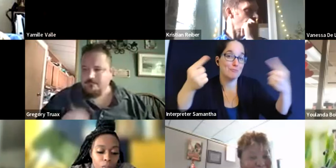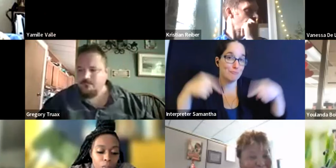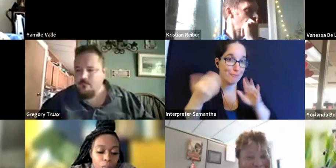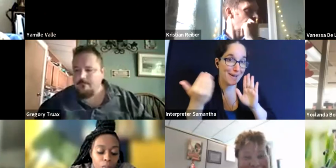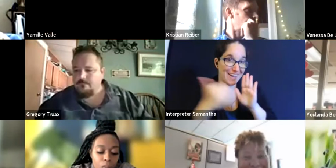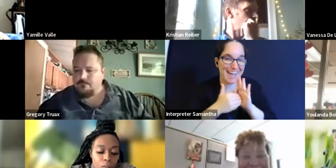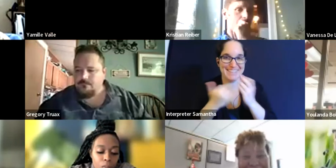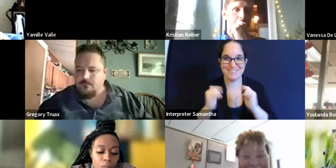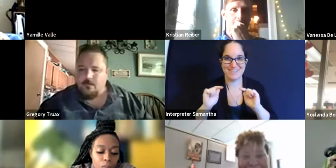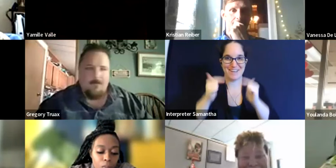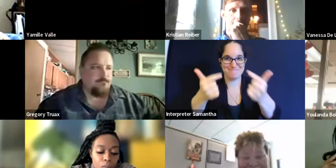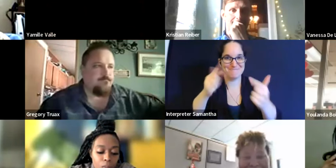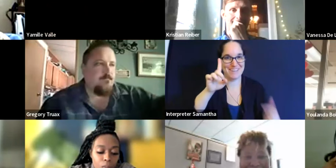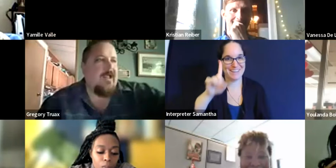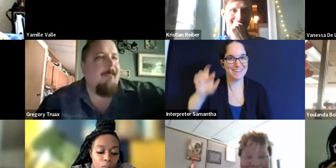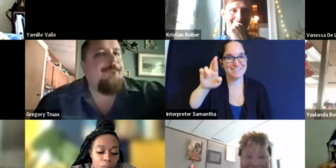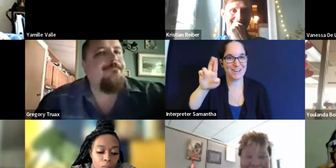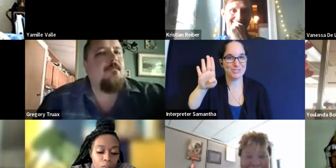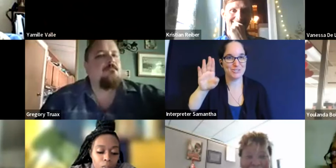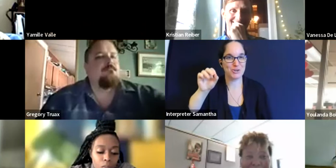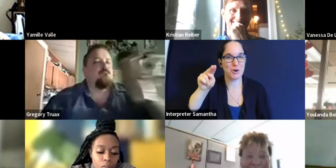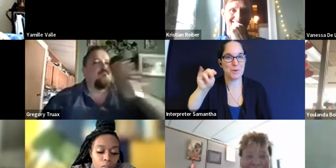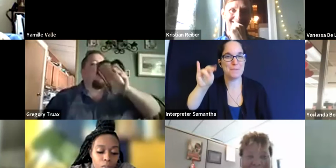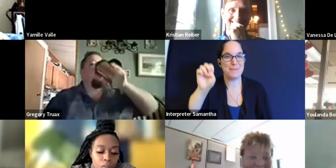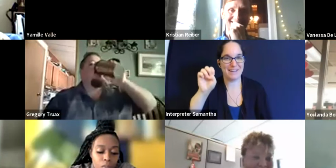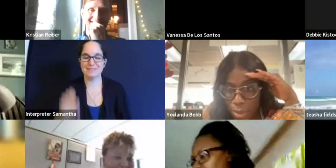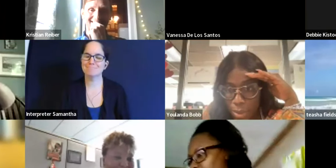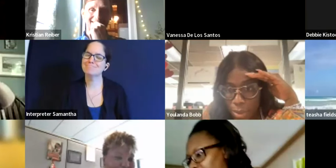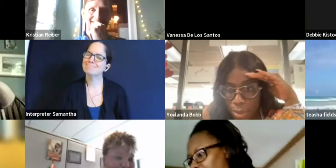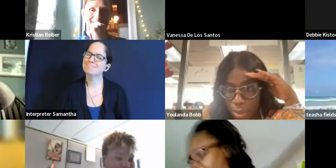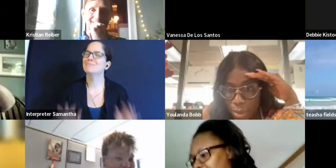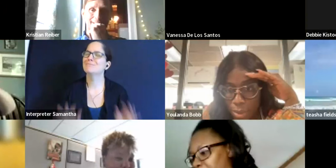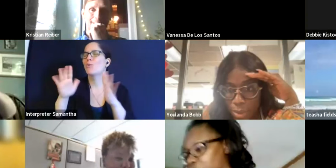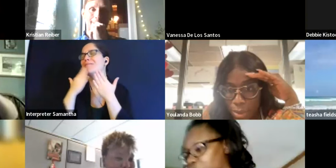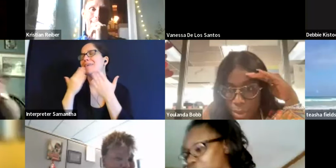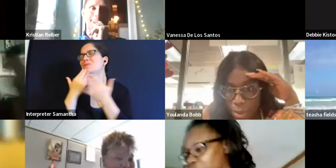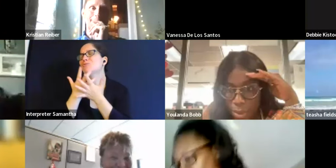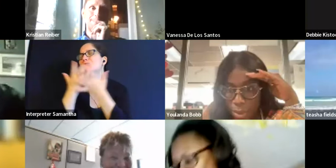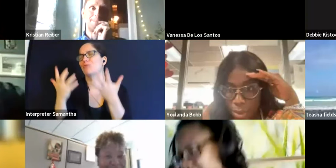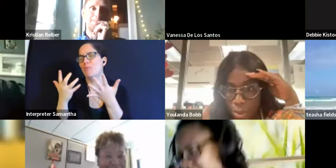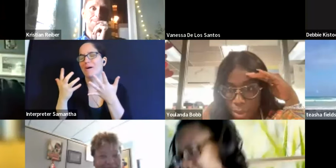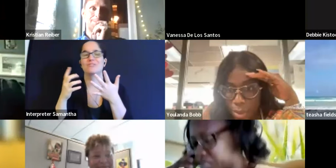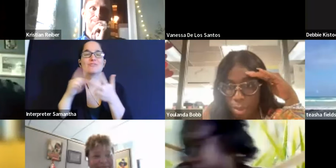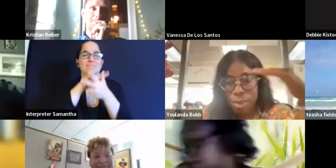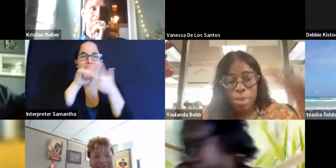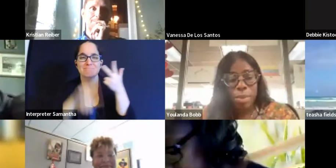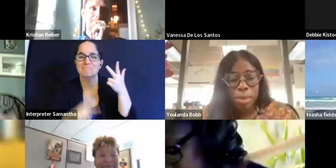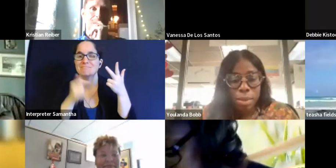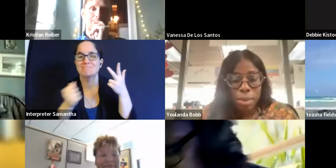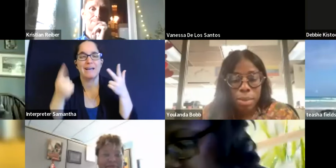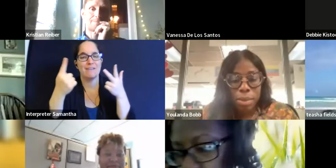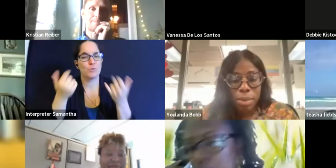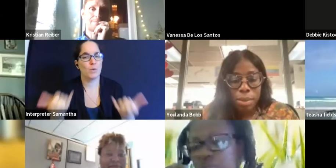will turn it over to Dr. Bonnie. Great. Thank you so much, Sharon and Stephen and Oasis and